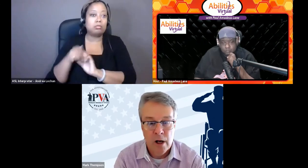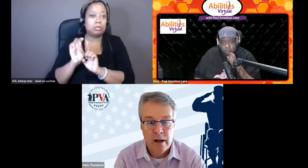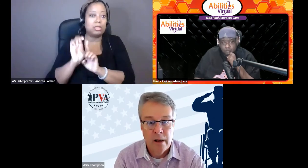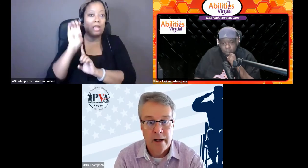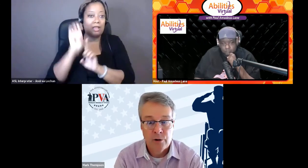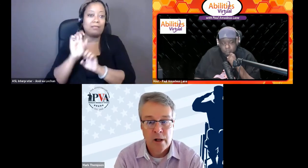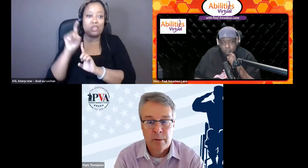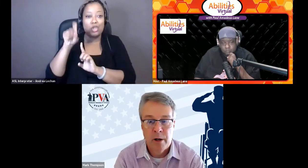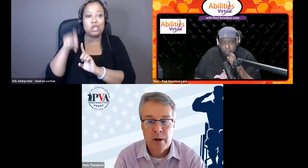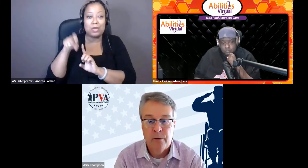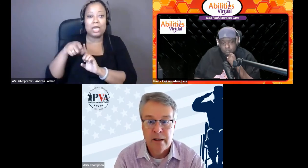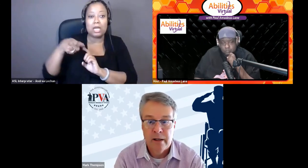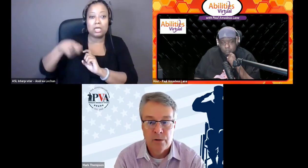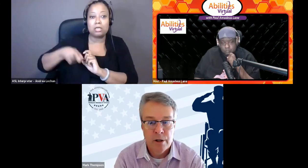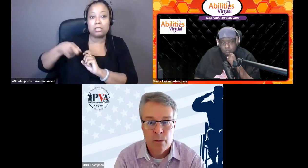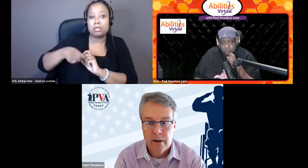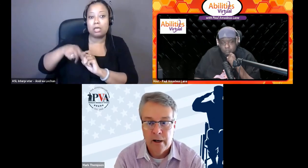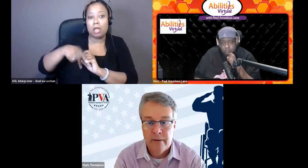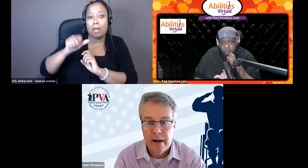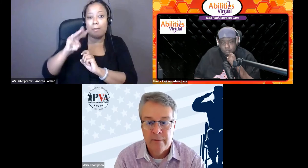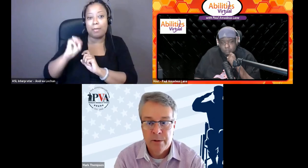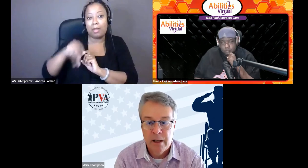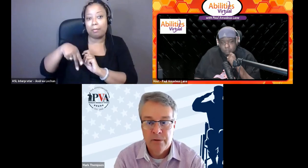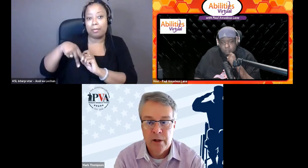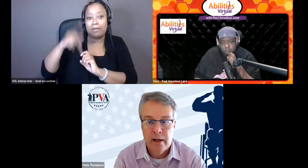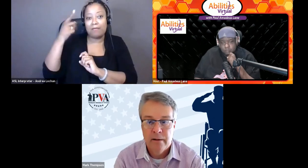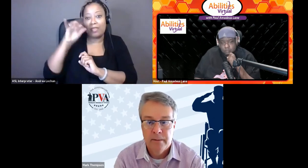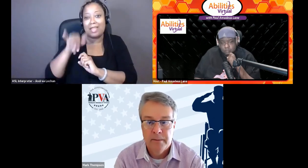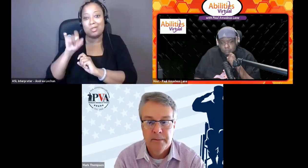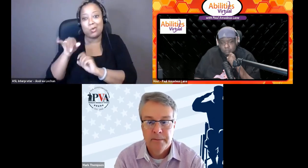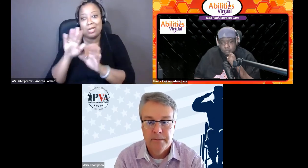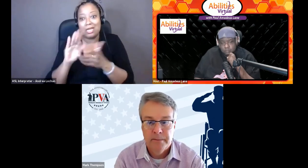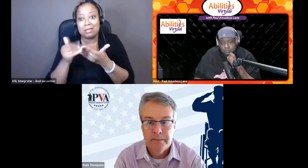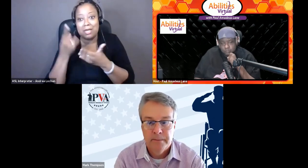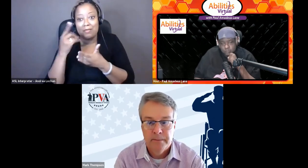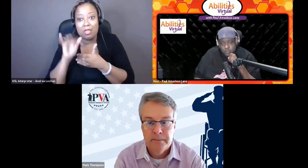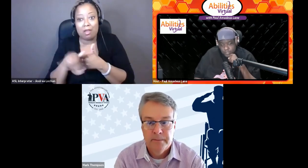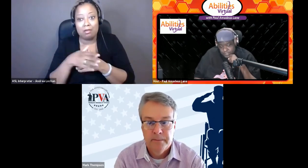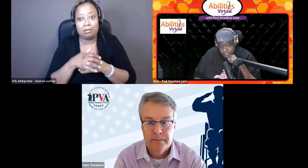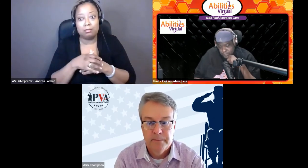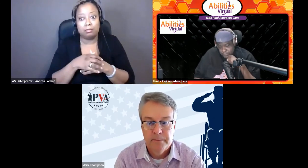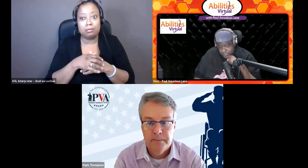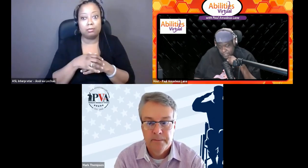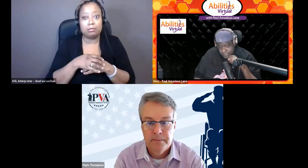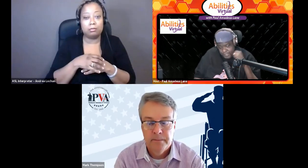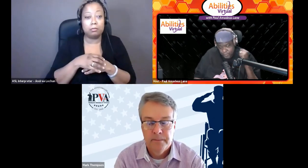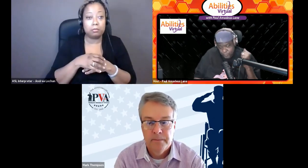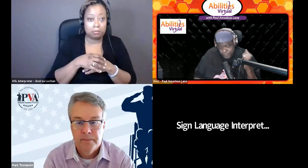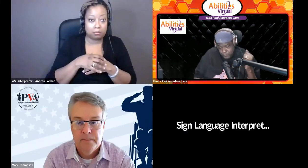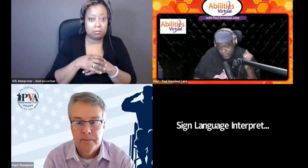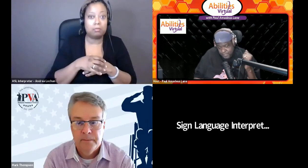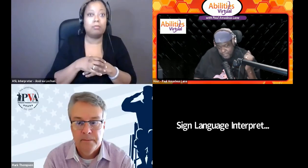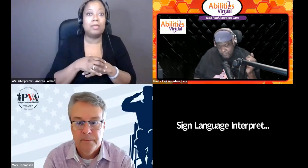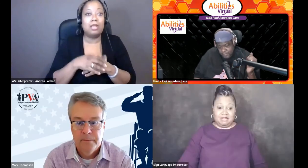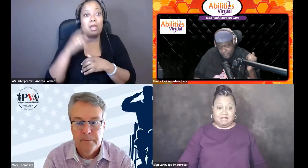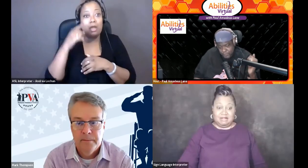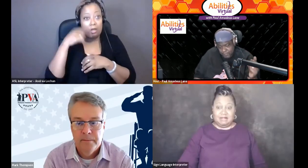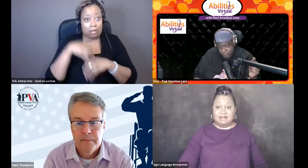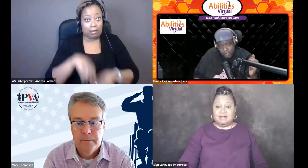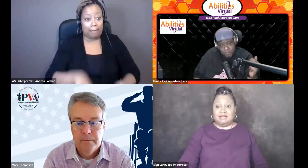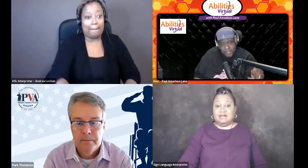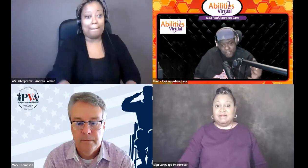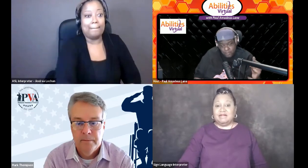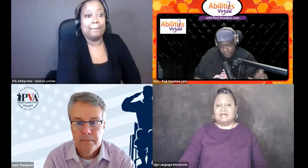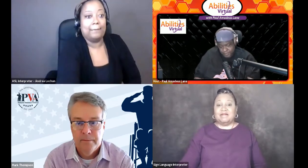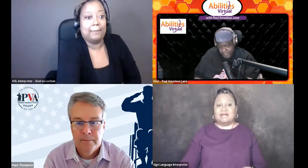need a hydraulic pump for that. So somewhere you're going to have a space for that. Okay, sounds good. And I think I know the reason why David and Lou haven't